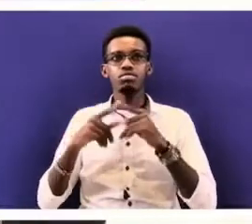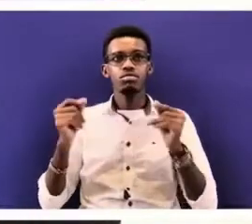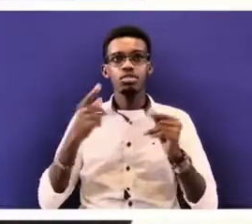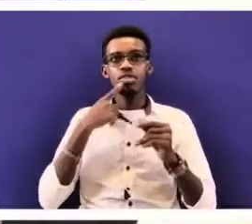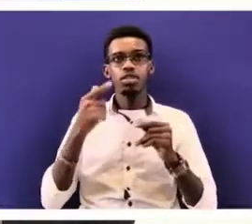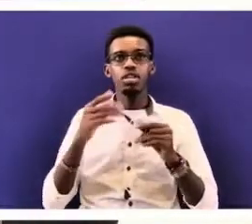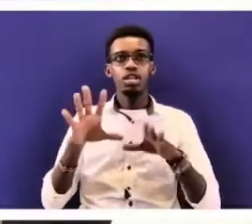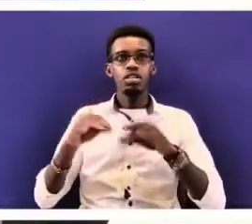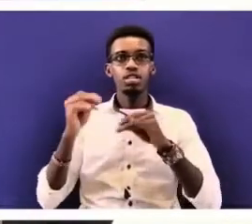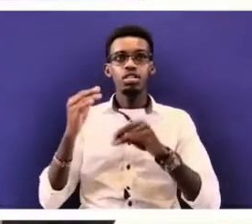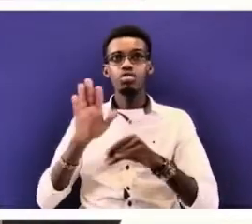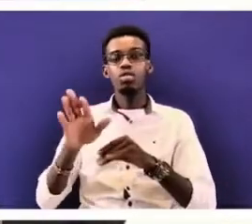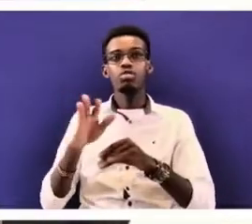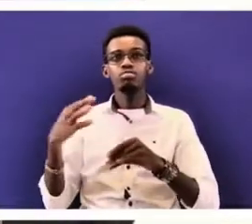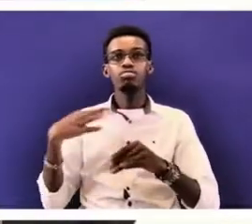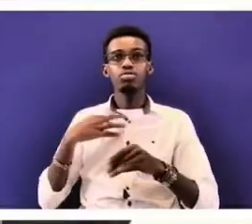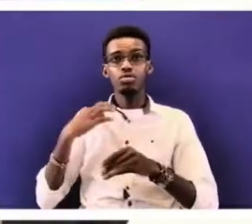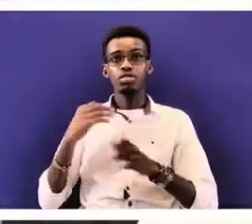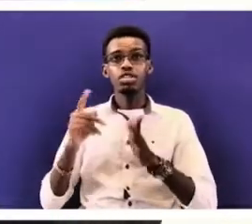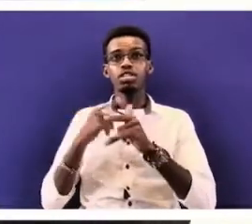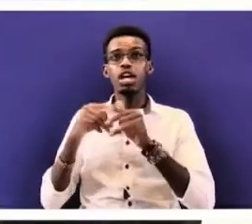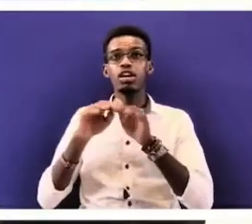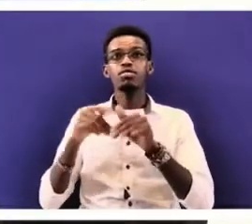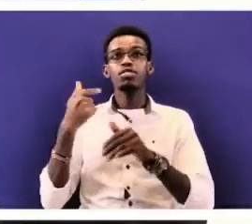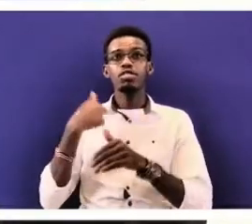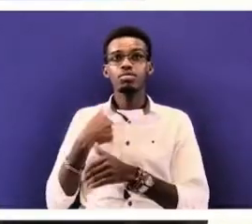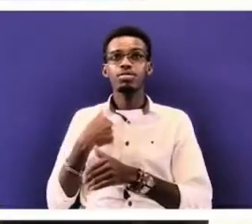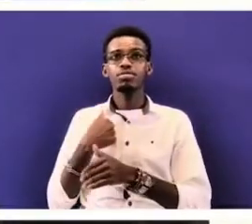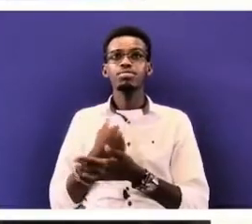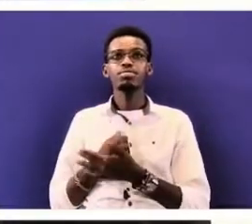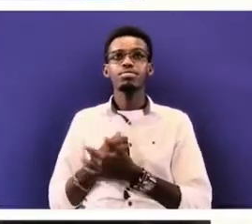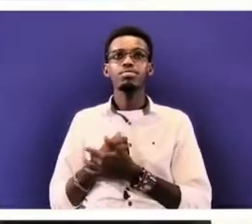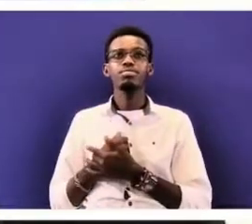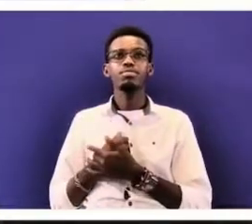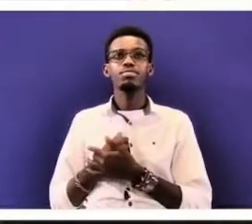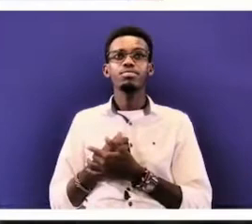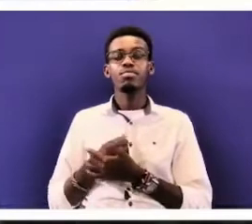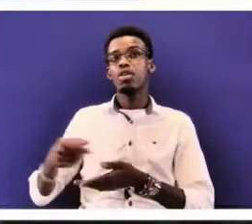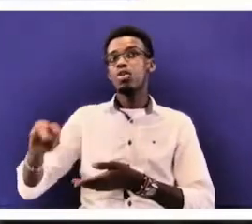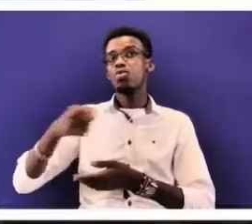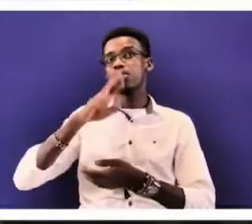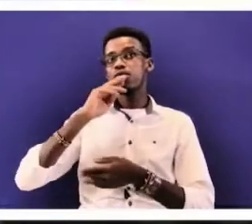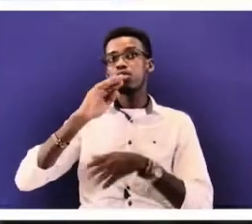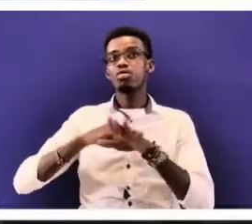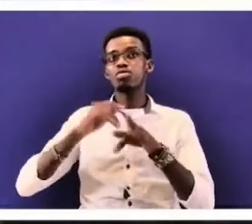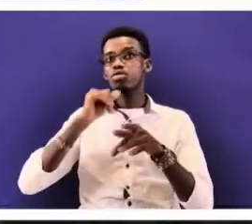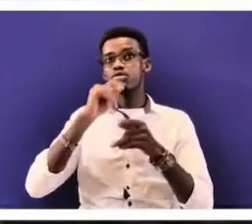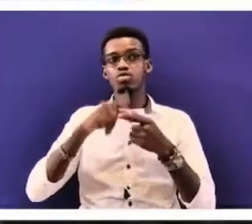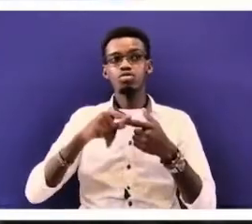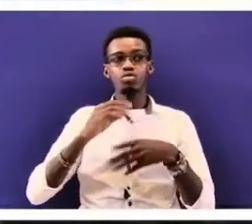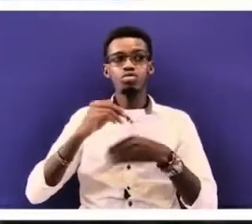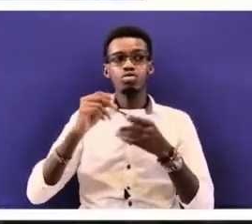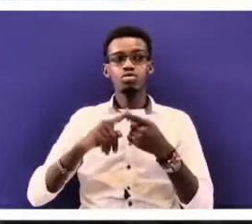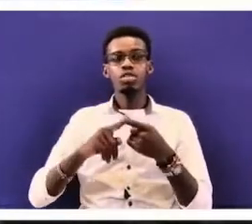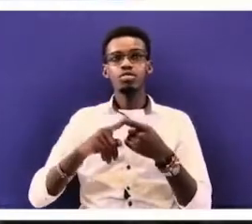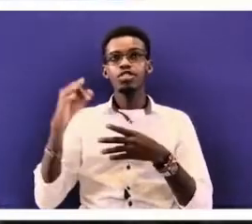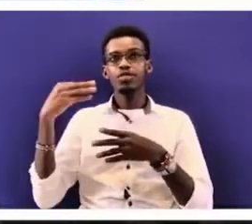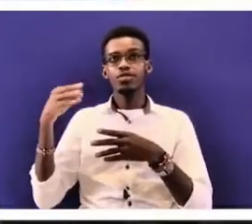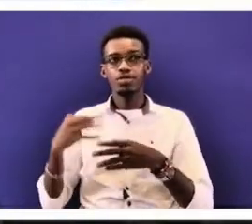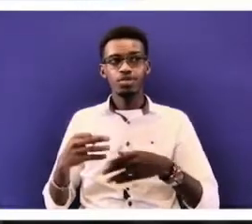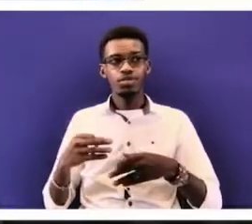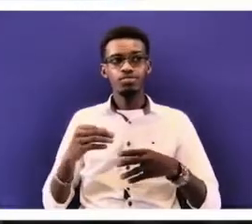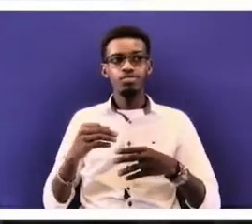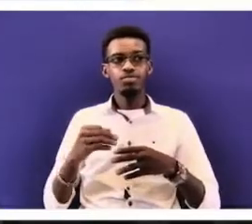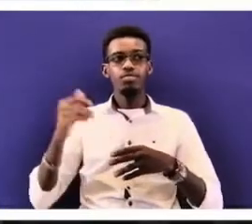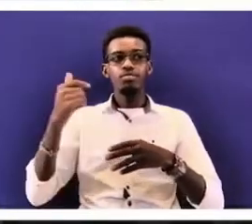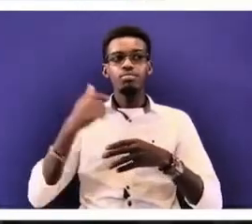up your cross and follow me. We are called not to walk according to the flesh,